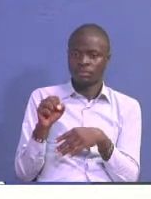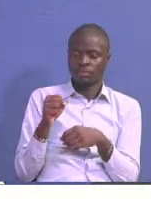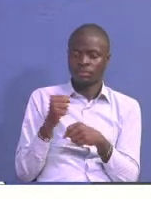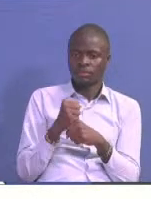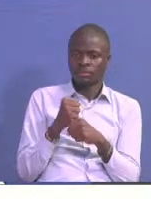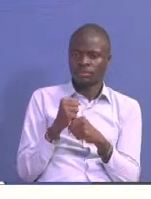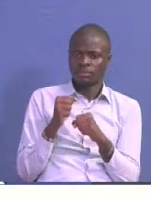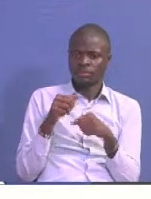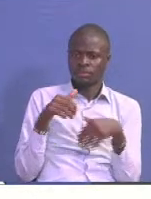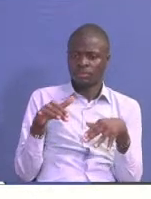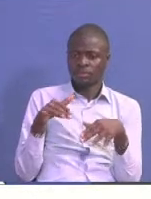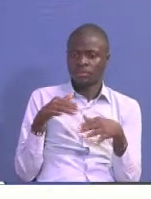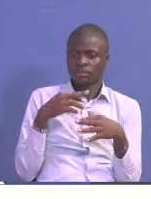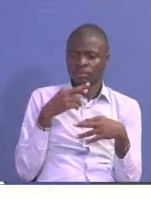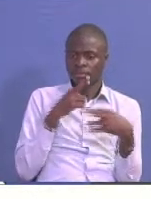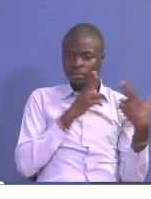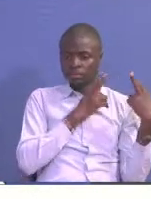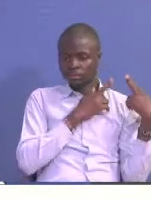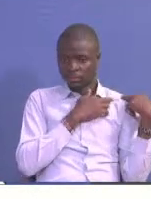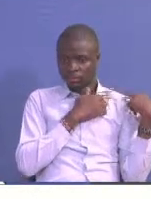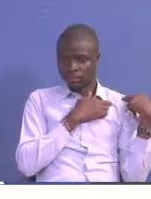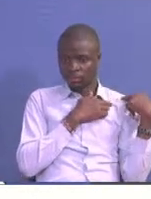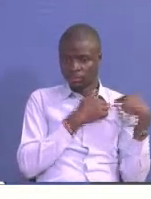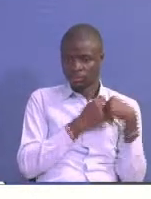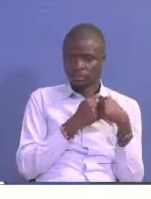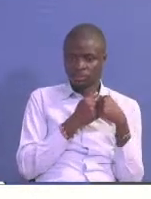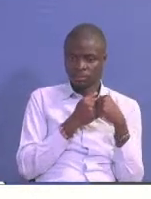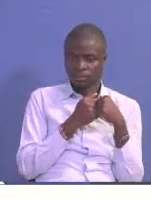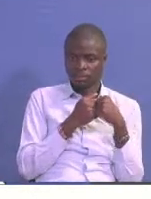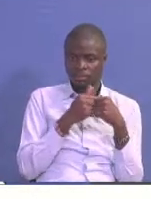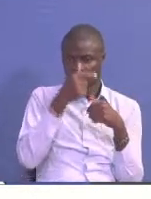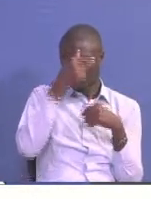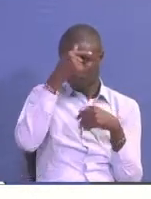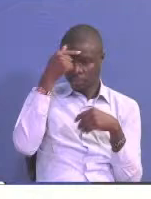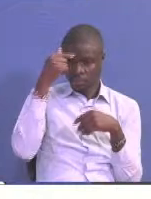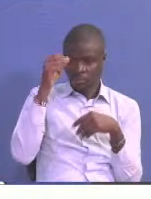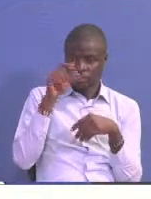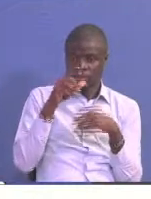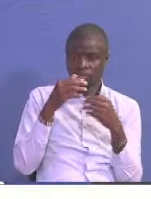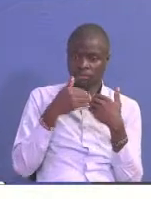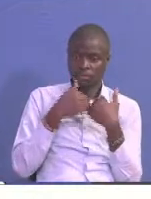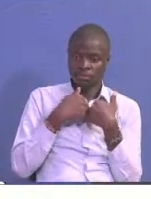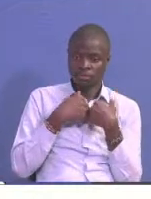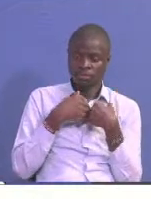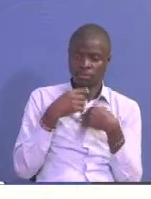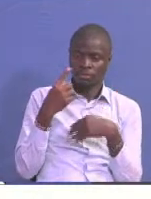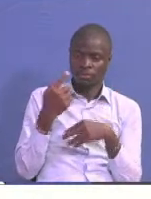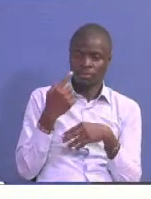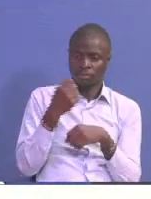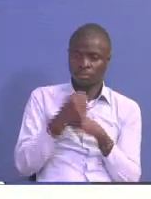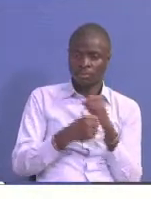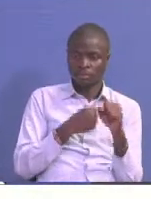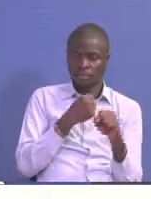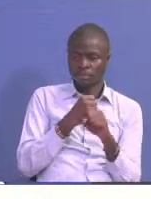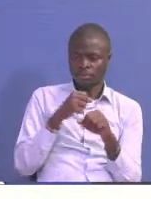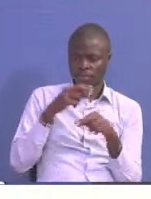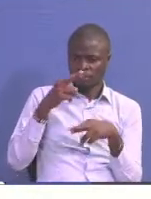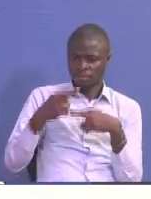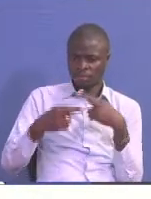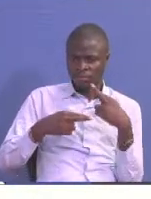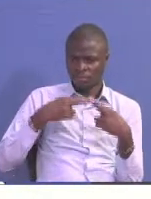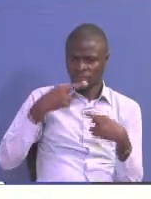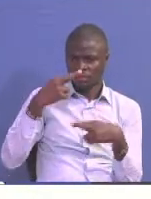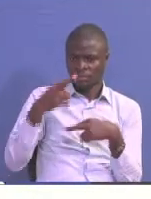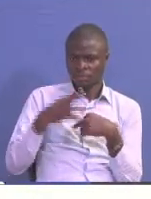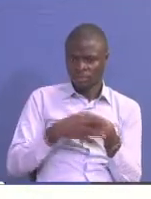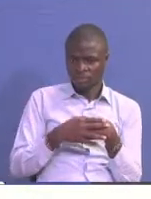the people responsible, accountable, because you must have annual reviews or even